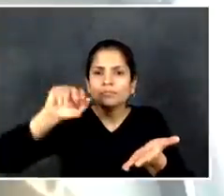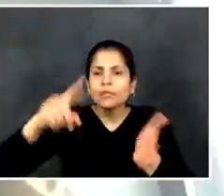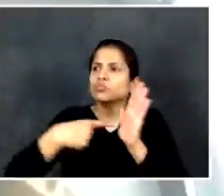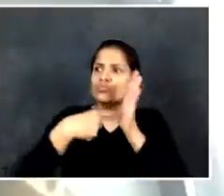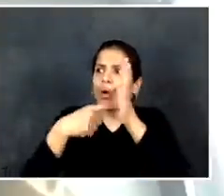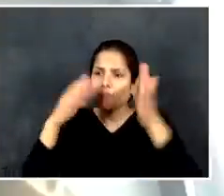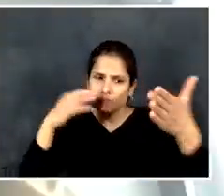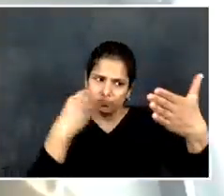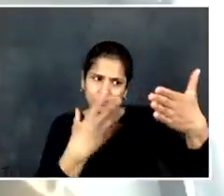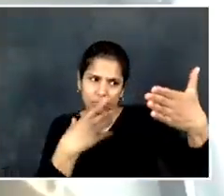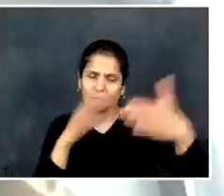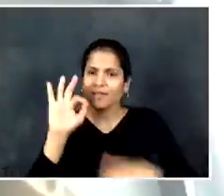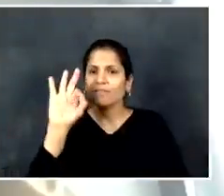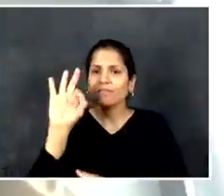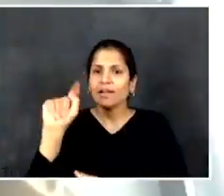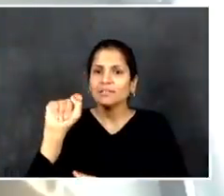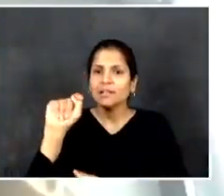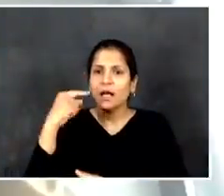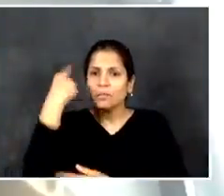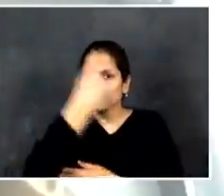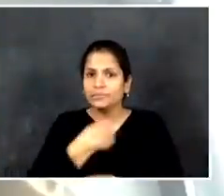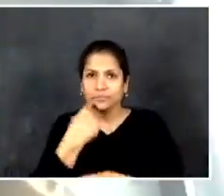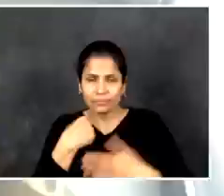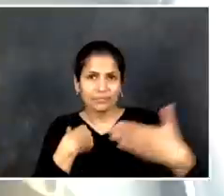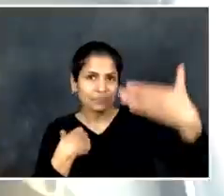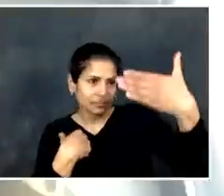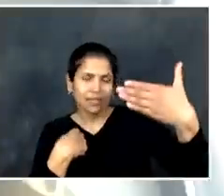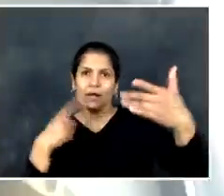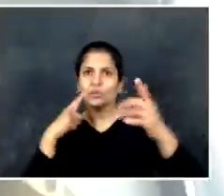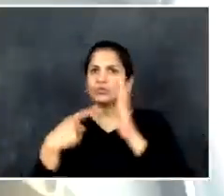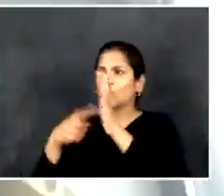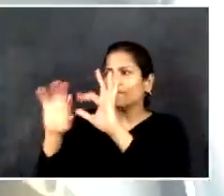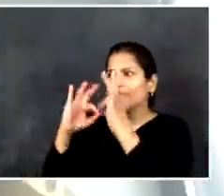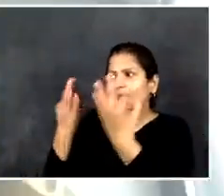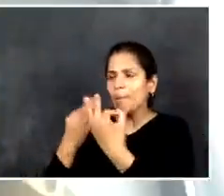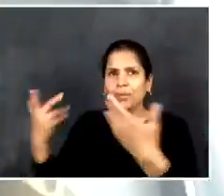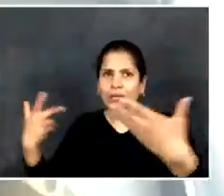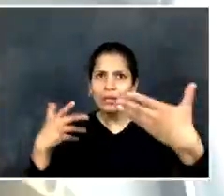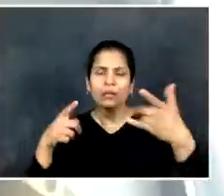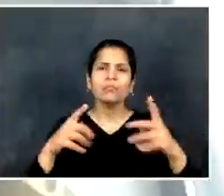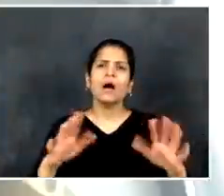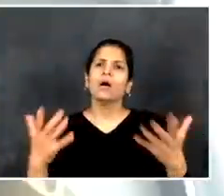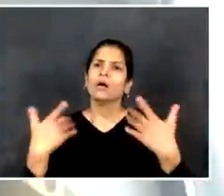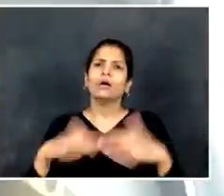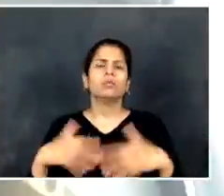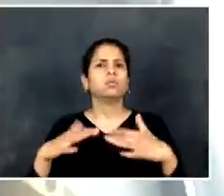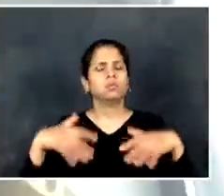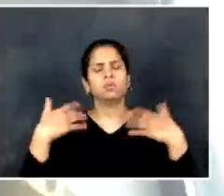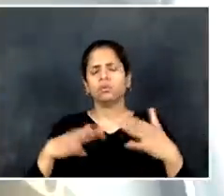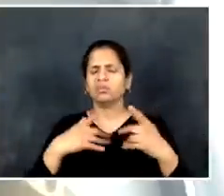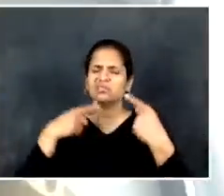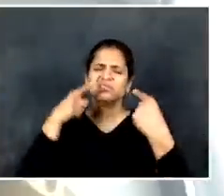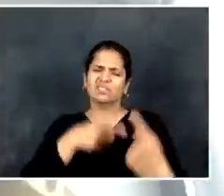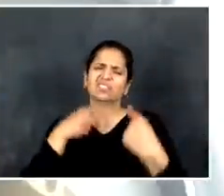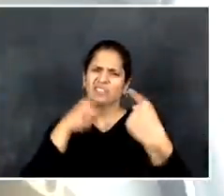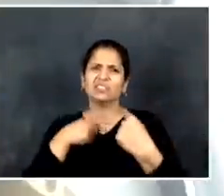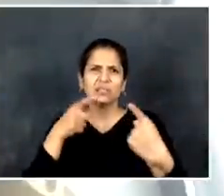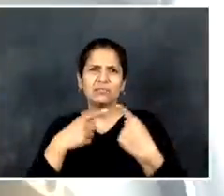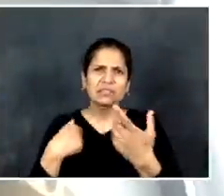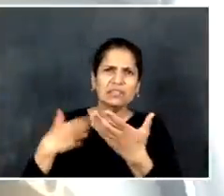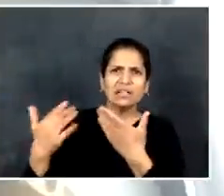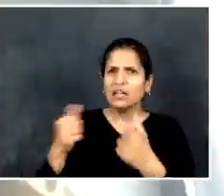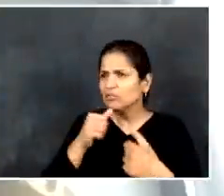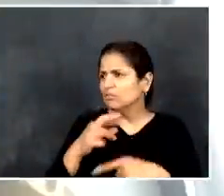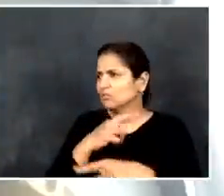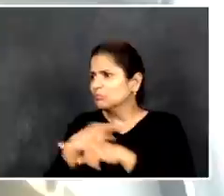But it's been very challenging to weigh the risks of creating more infection in